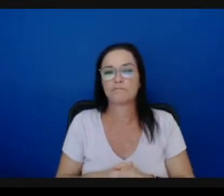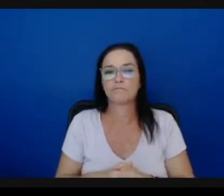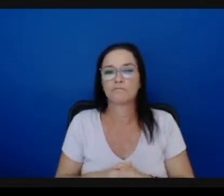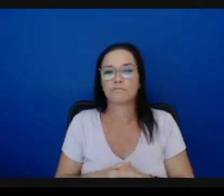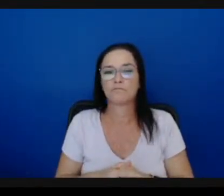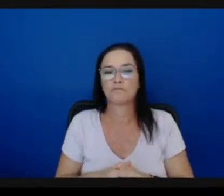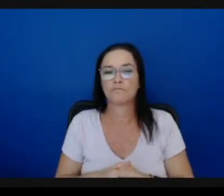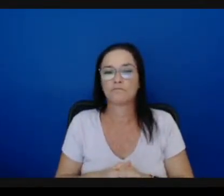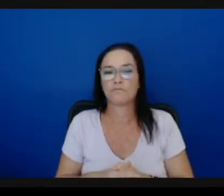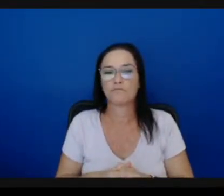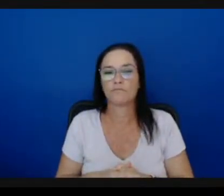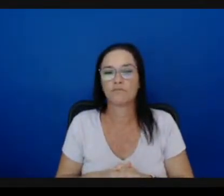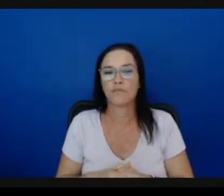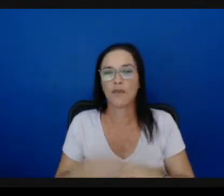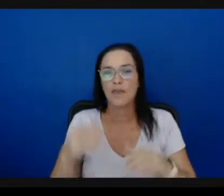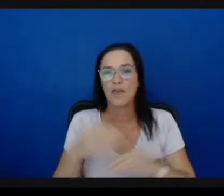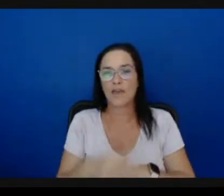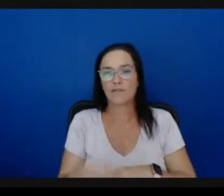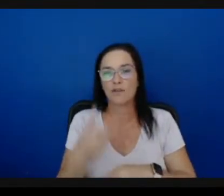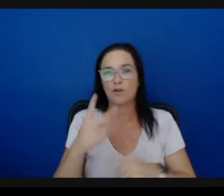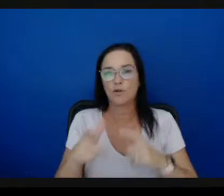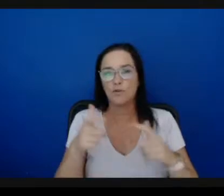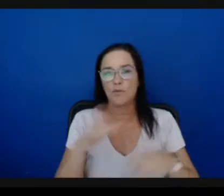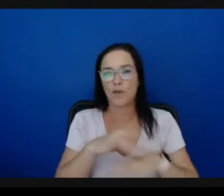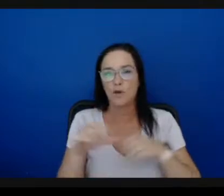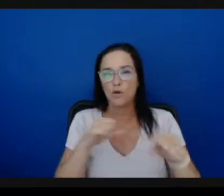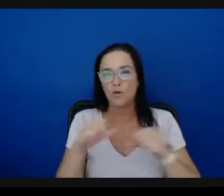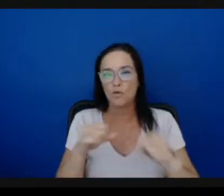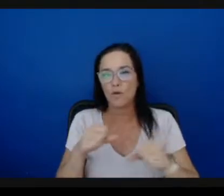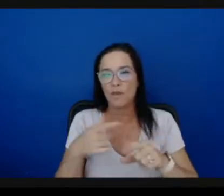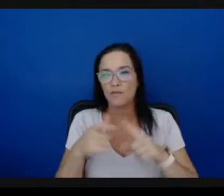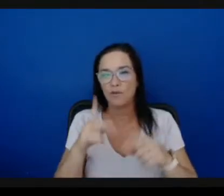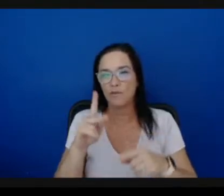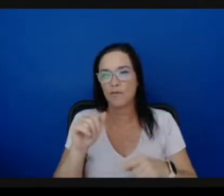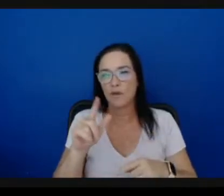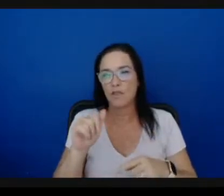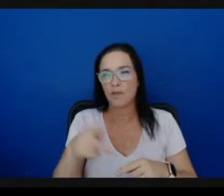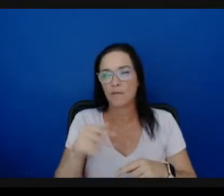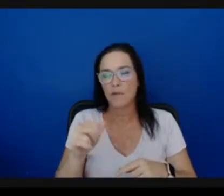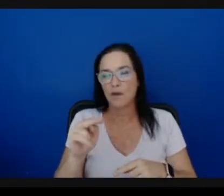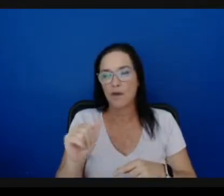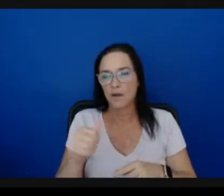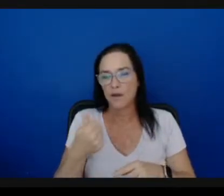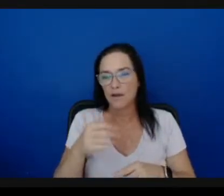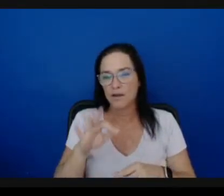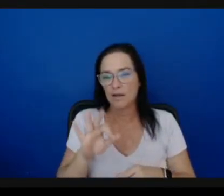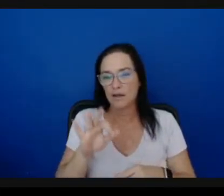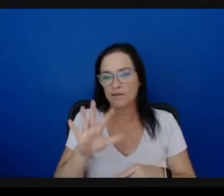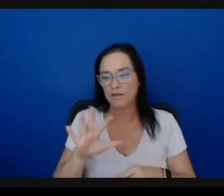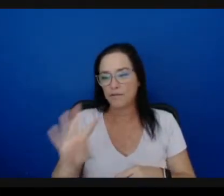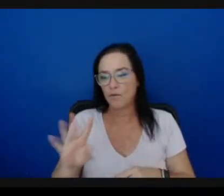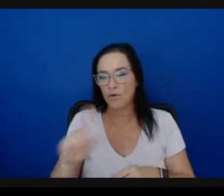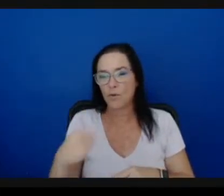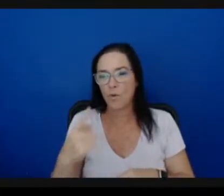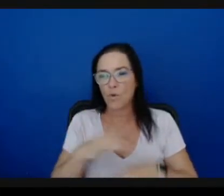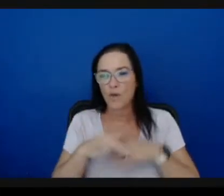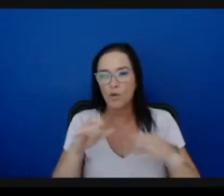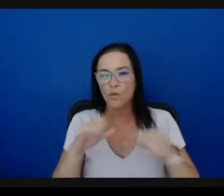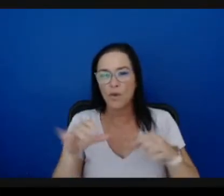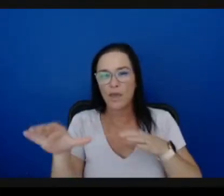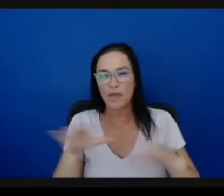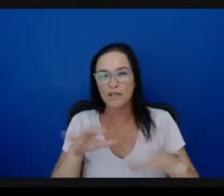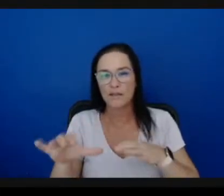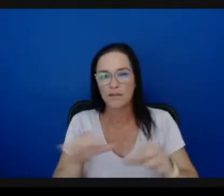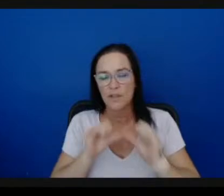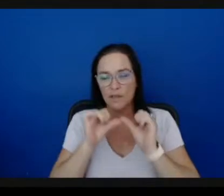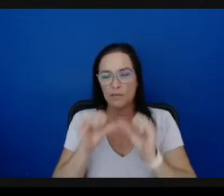Following the two big earthquakes near Kalapana on March 30th, 1954, the only seismic activity which persisted